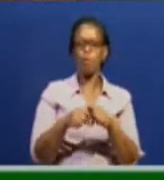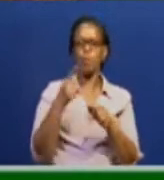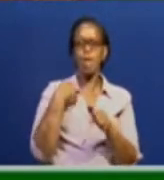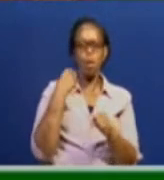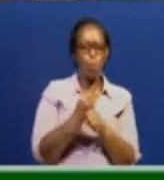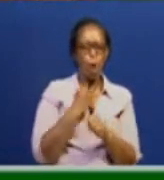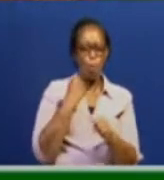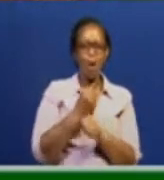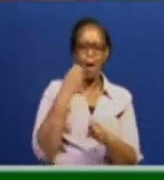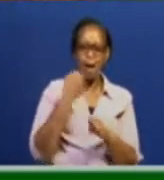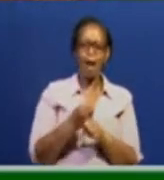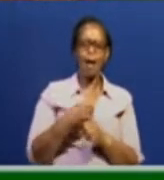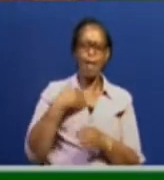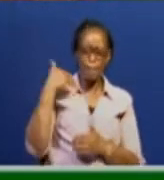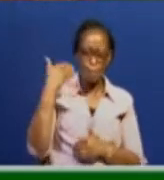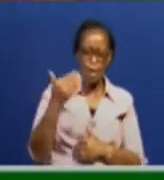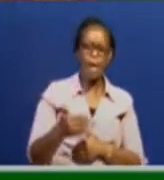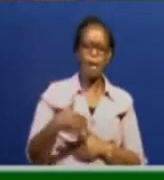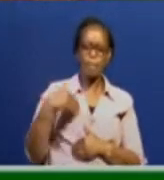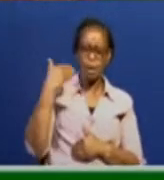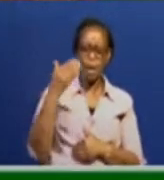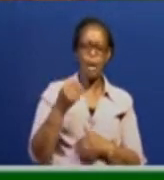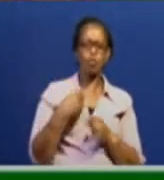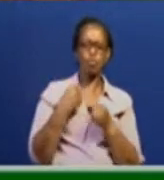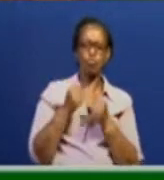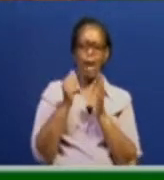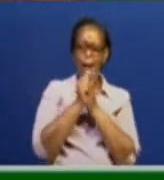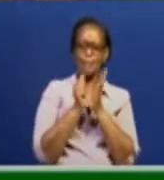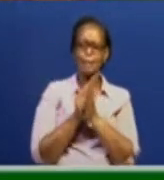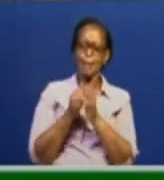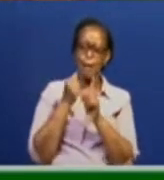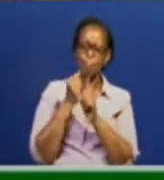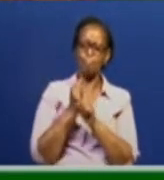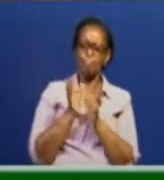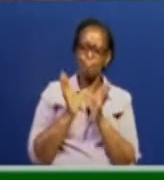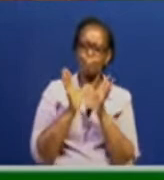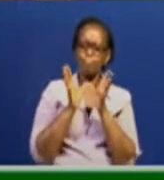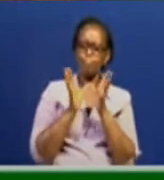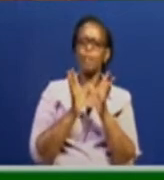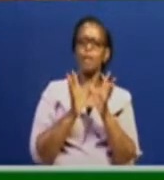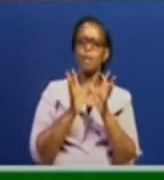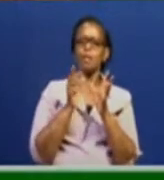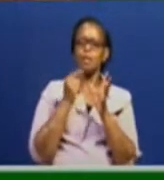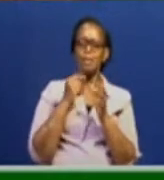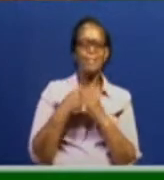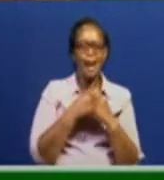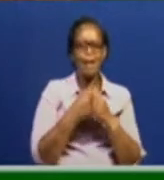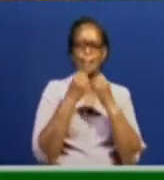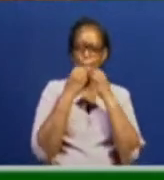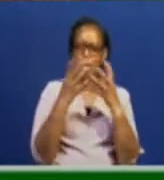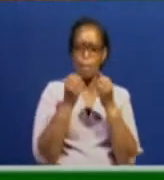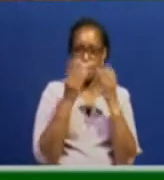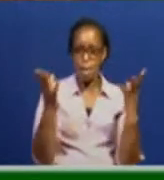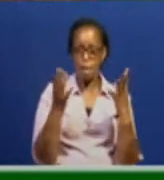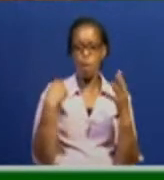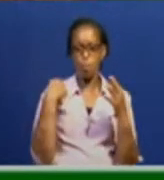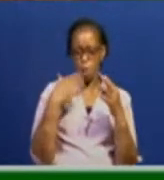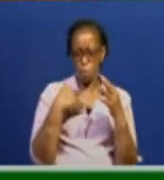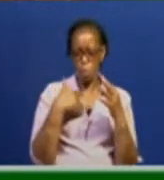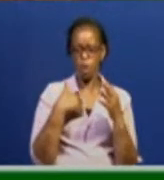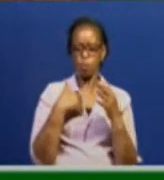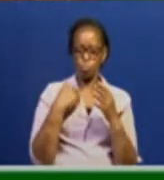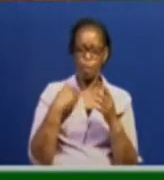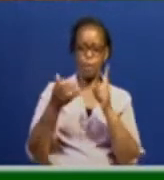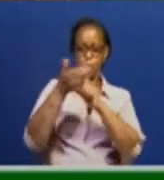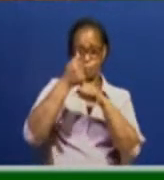every day to move our agenda forward amid many challenges to forge a path in the direction of